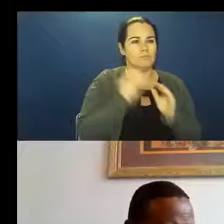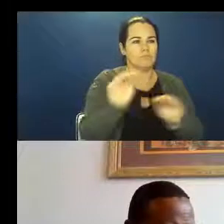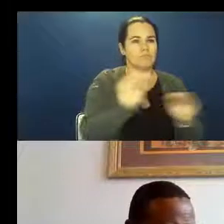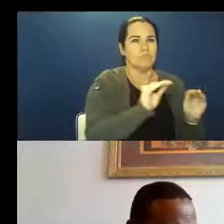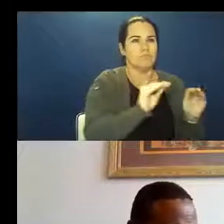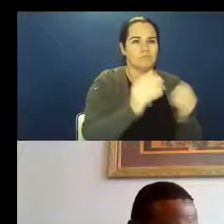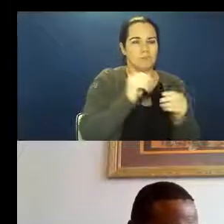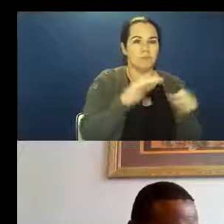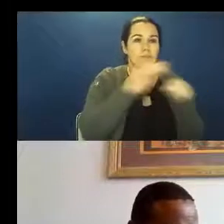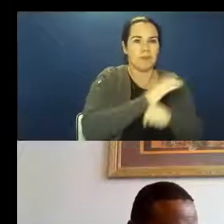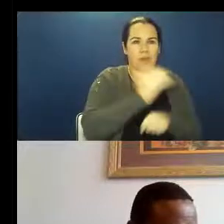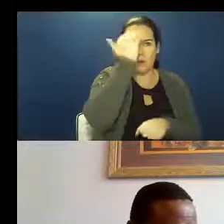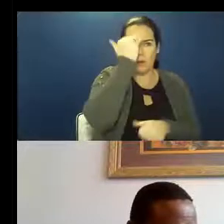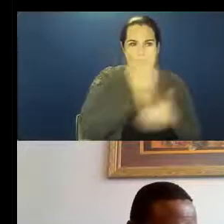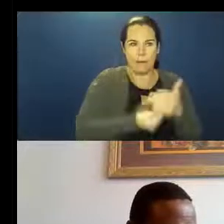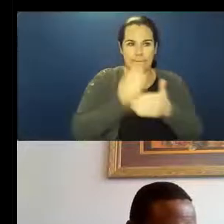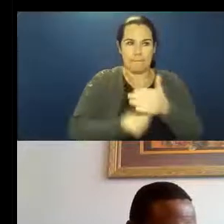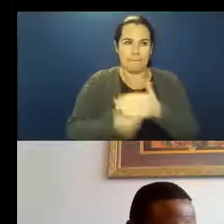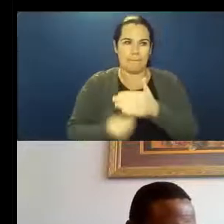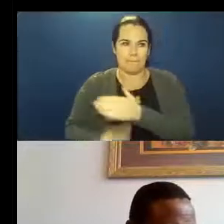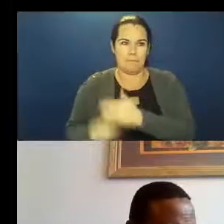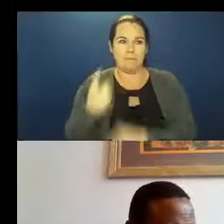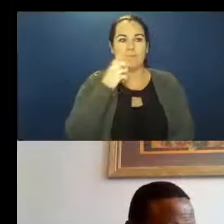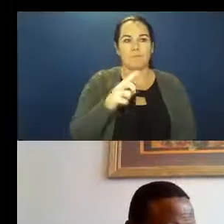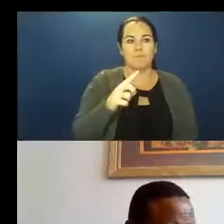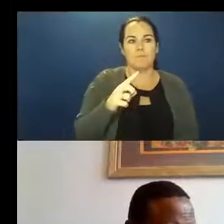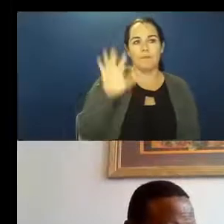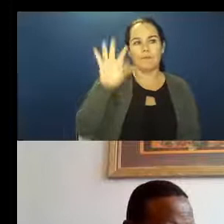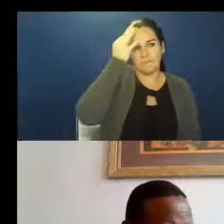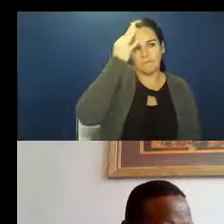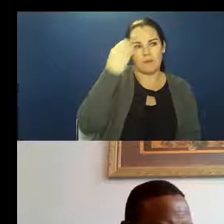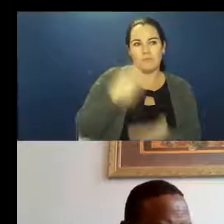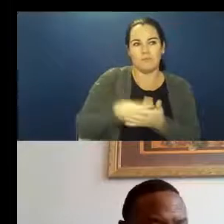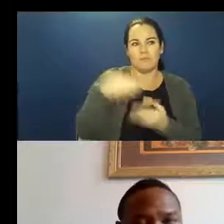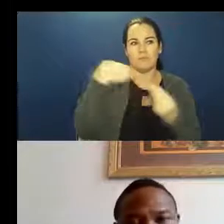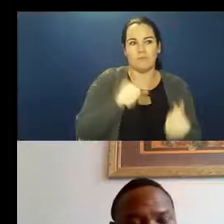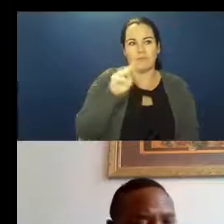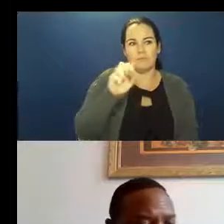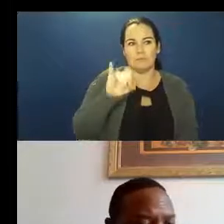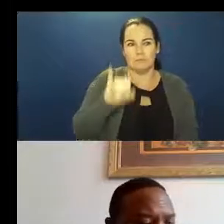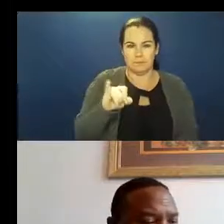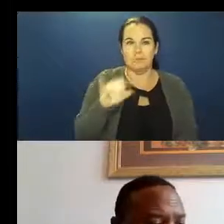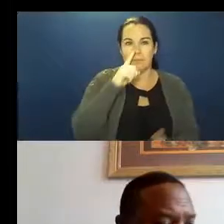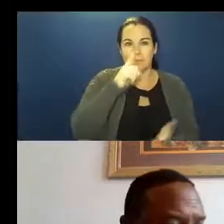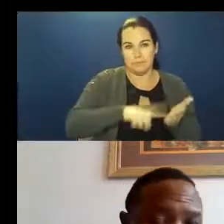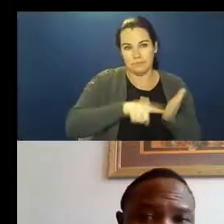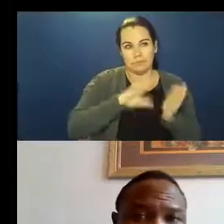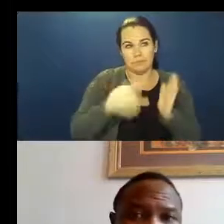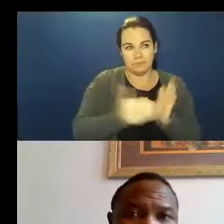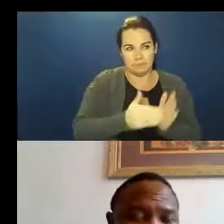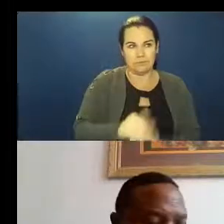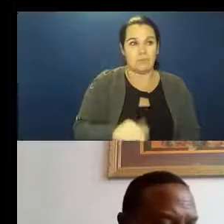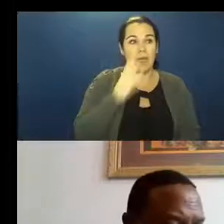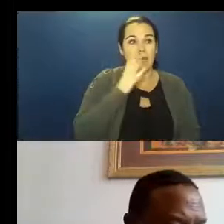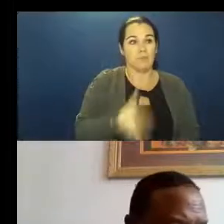funded MSI housed research centers and advancing the science in the field of disability and